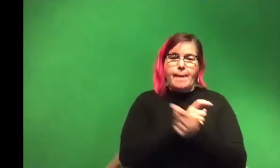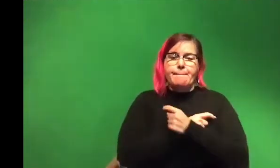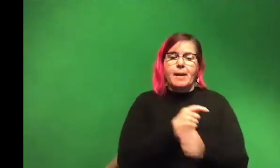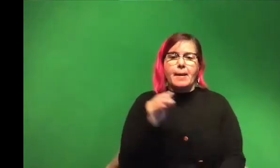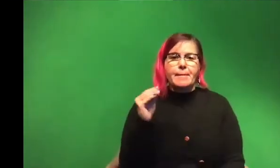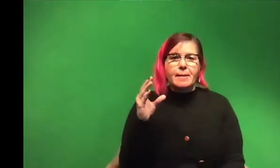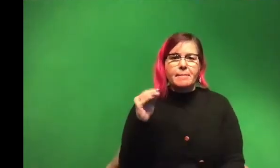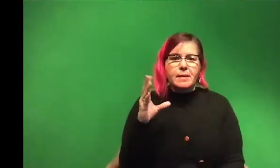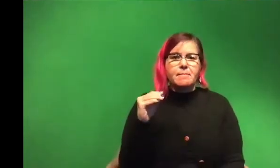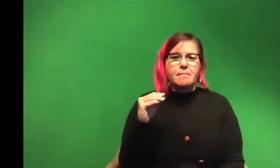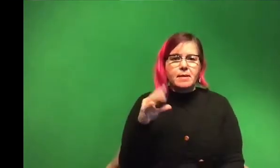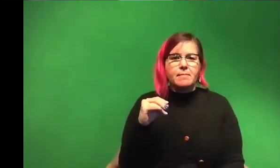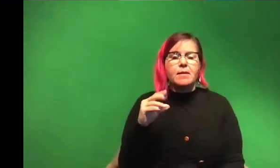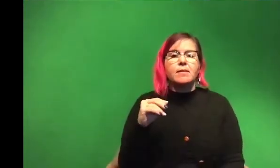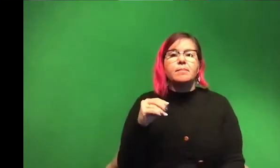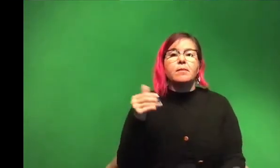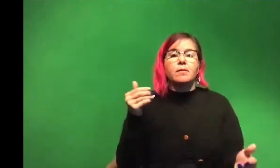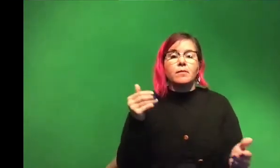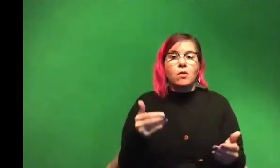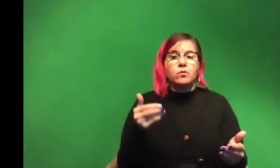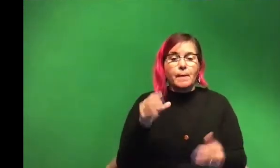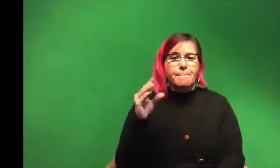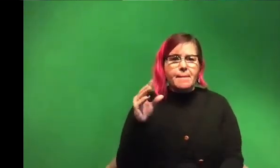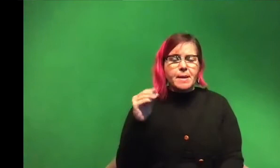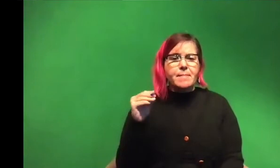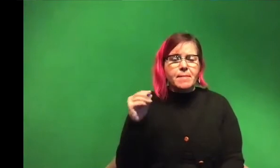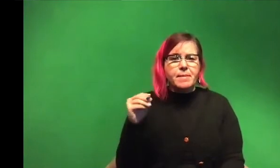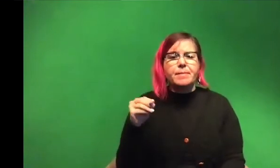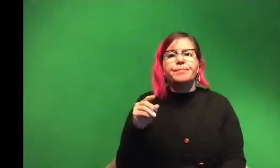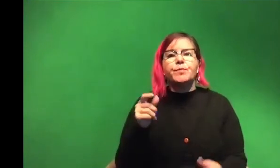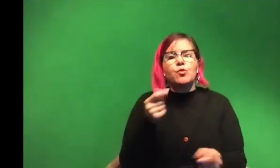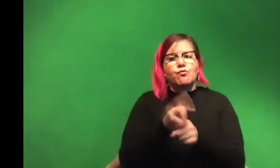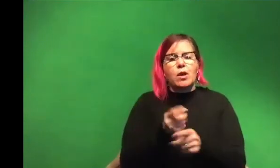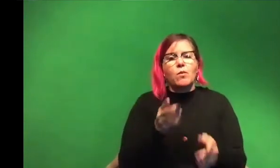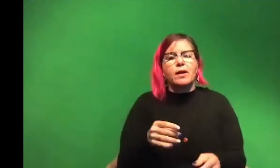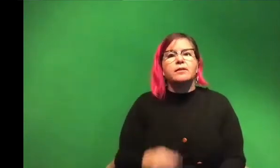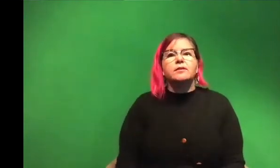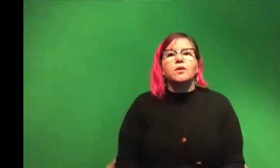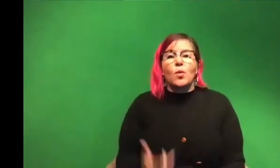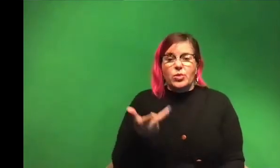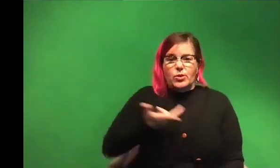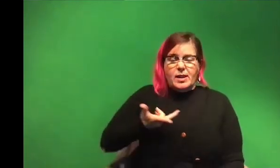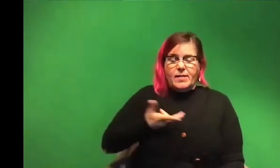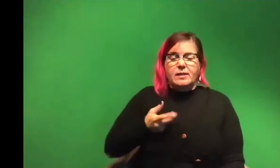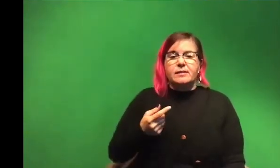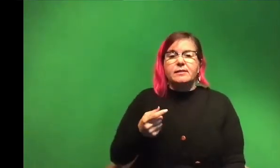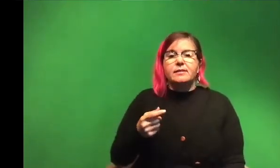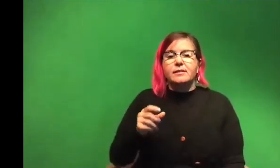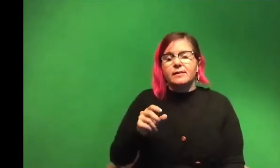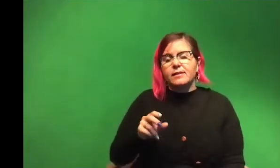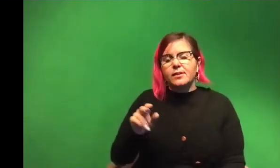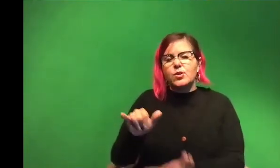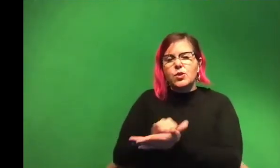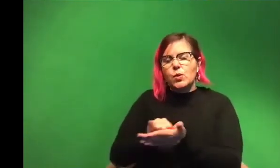like beep, beep, beep, and they become more frequent when you're going in the right direction. So it would be 3 of us in upstate New York in the middle